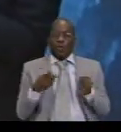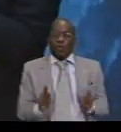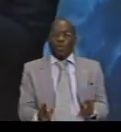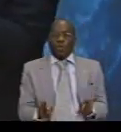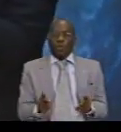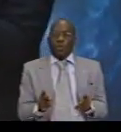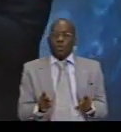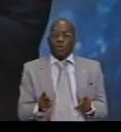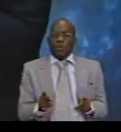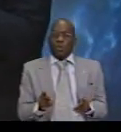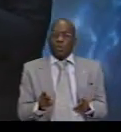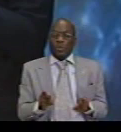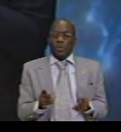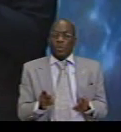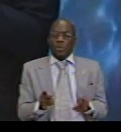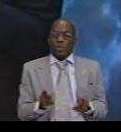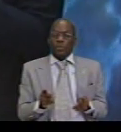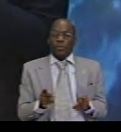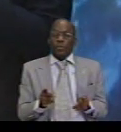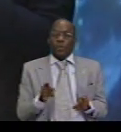come before and testify.